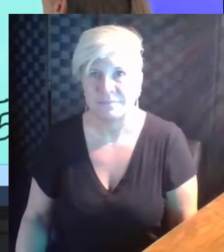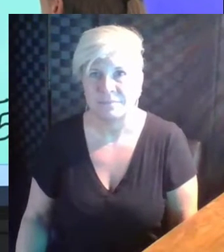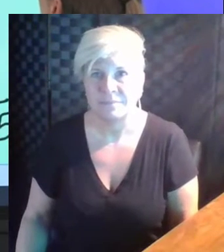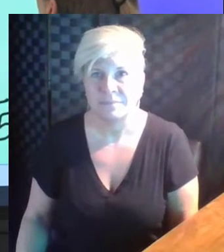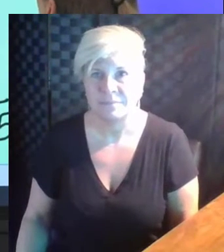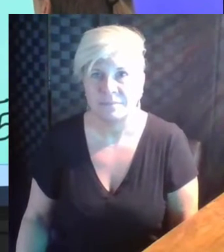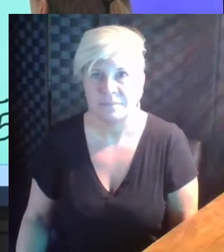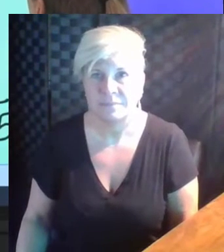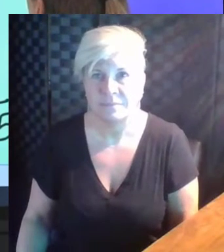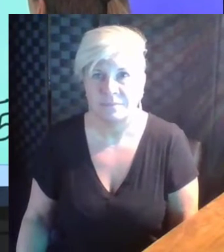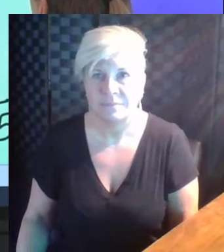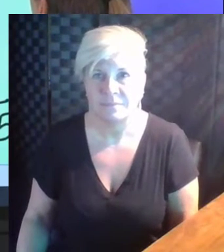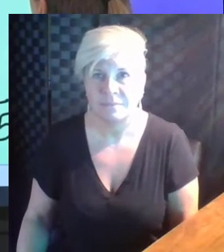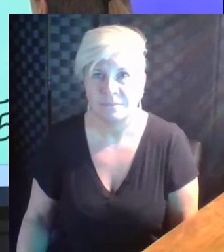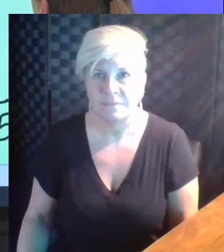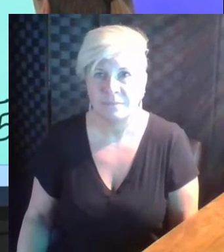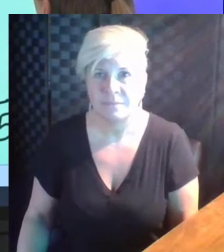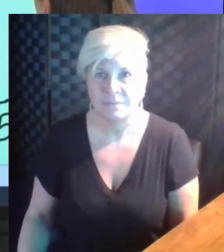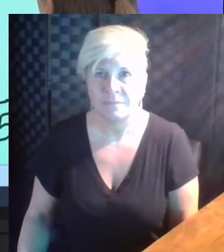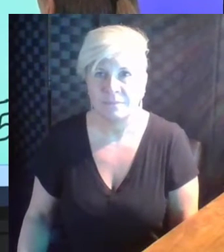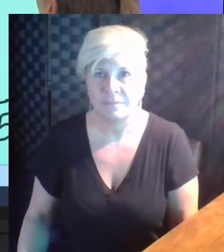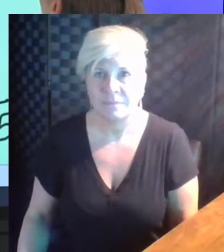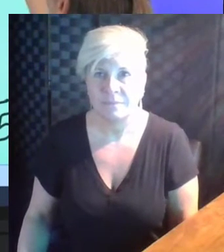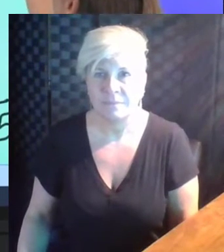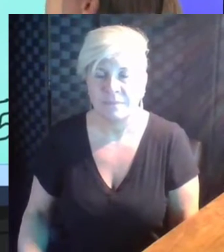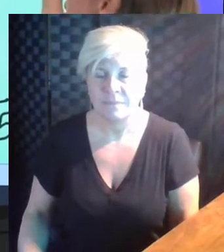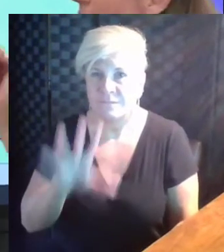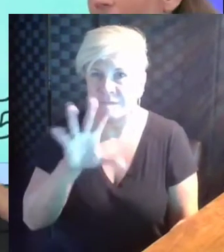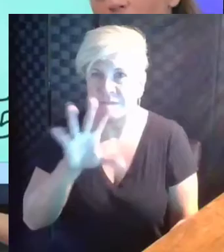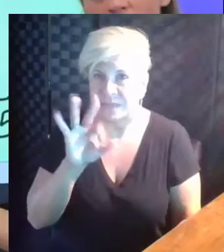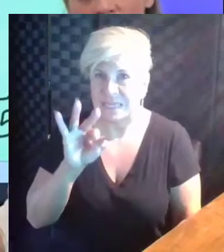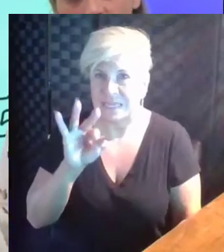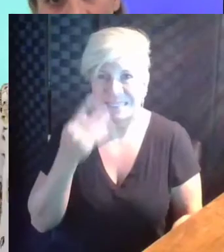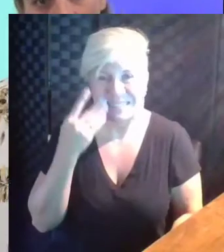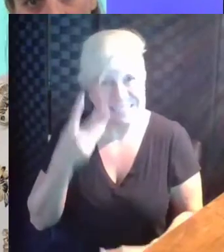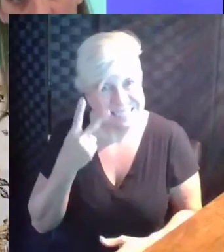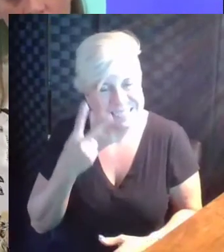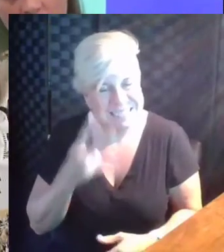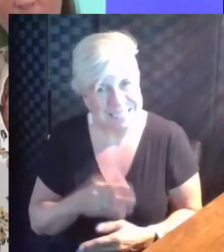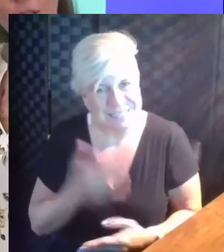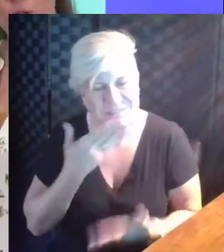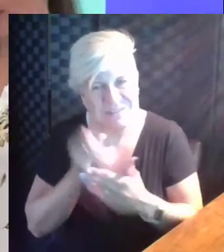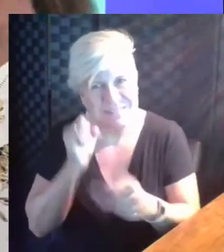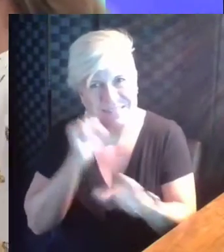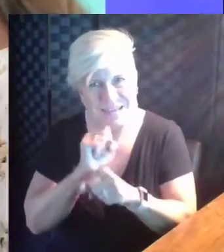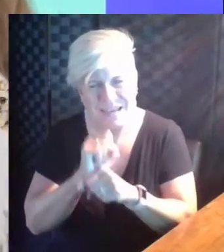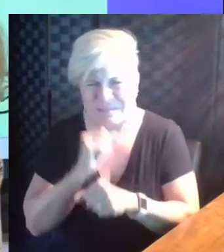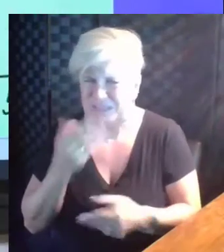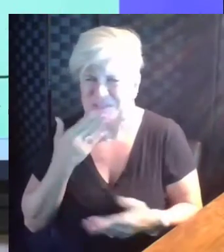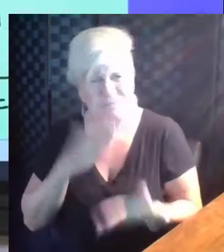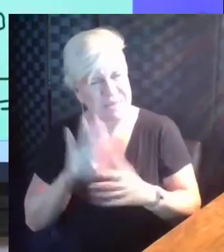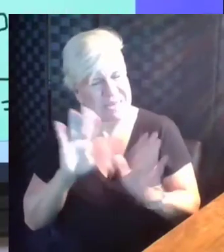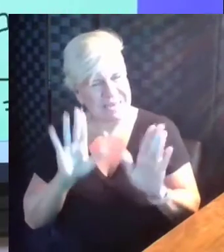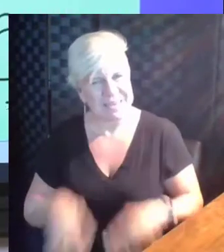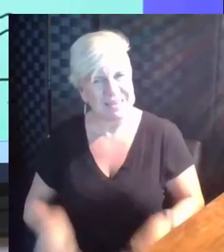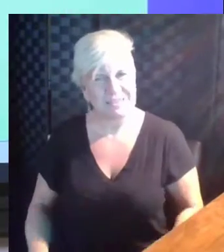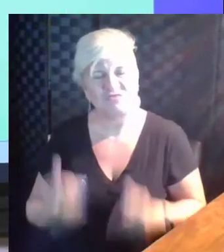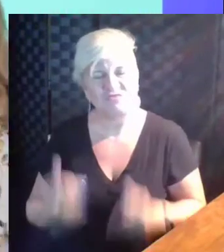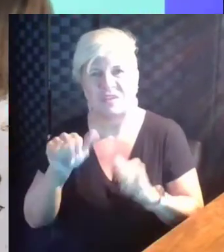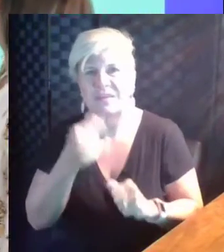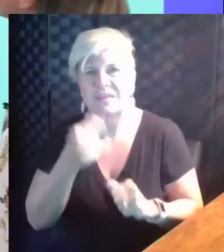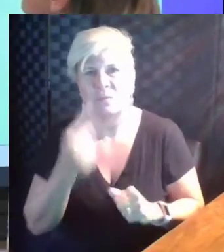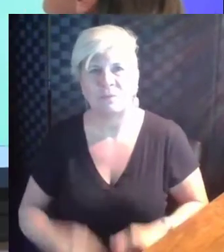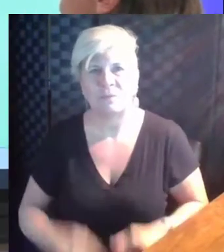519 minnows. Great job, guys. See, that wasn't so terrible. Let's try another one.